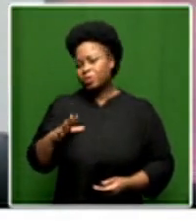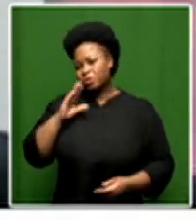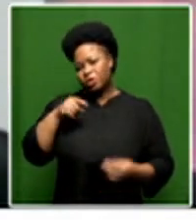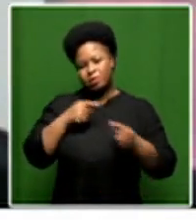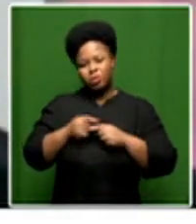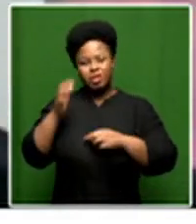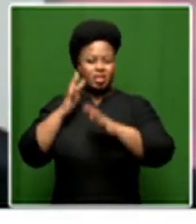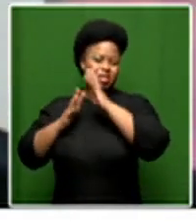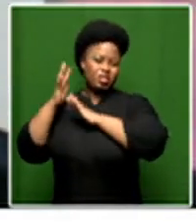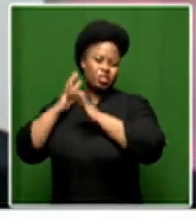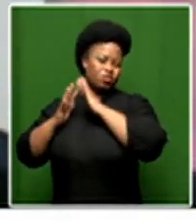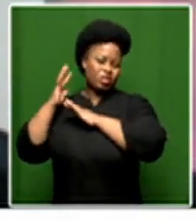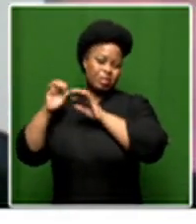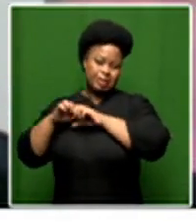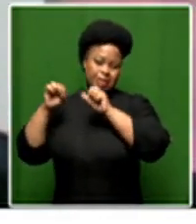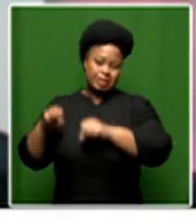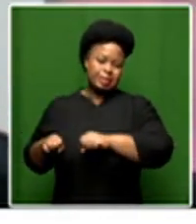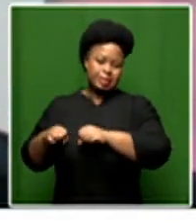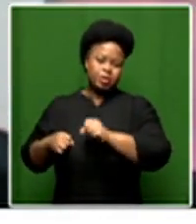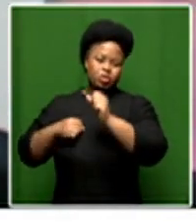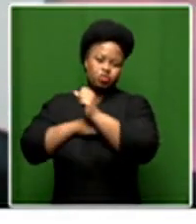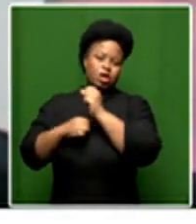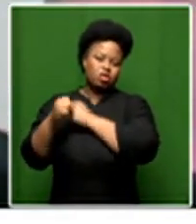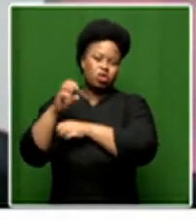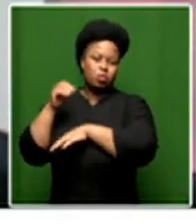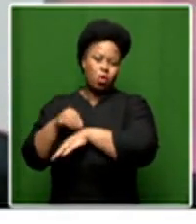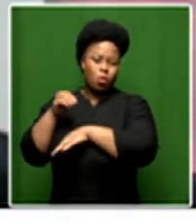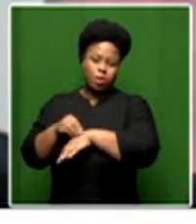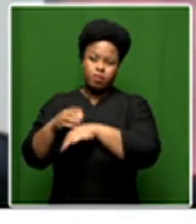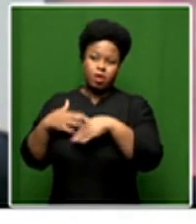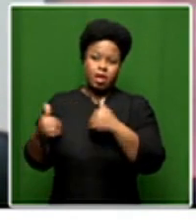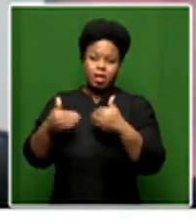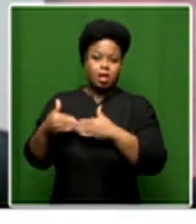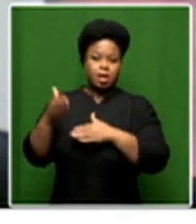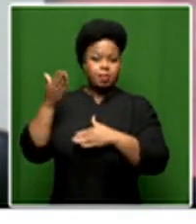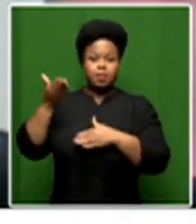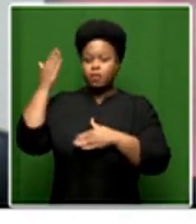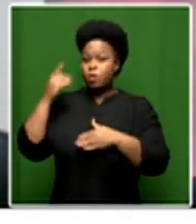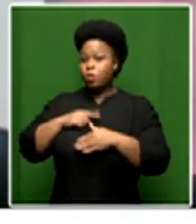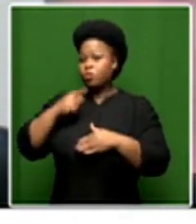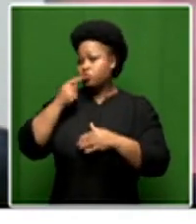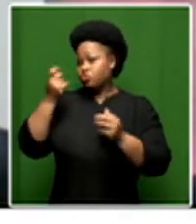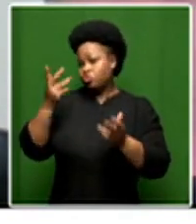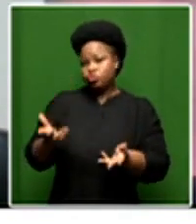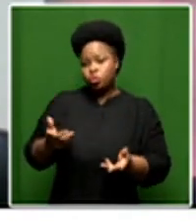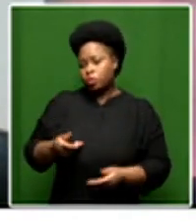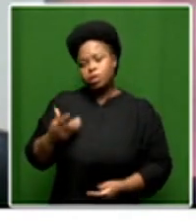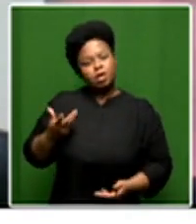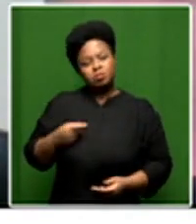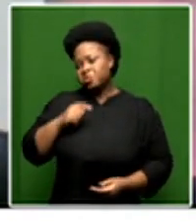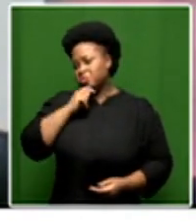the historic, systematic and structural problems in healthcare, because if we were to do that, we might end